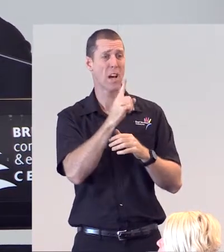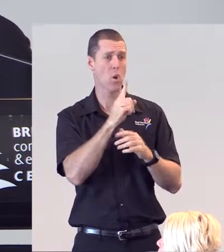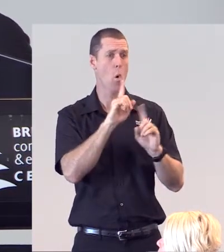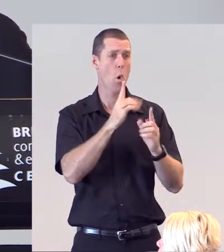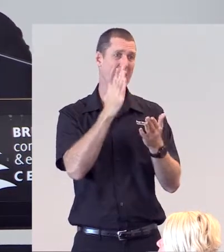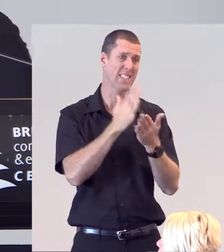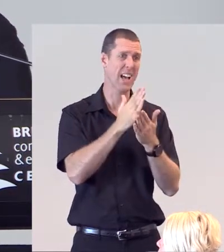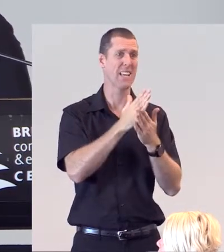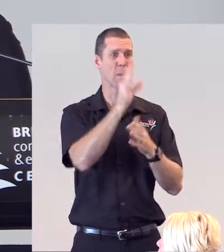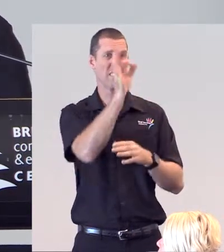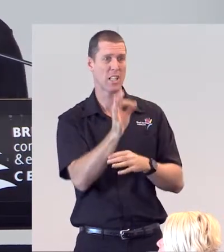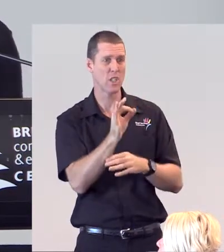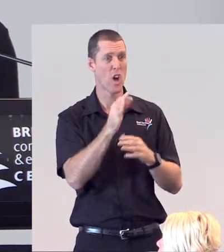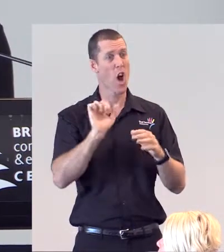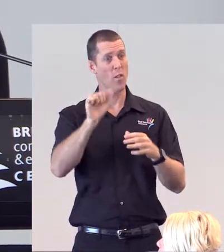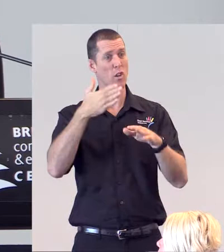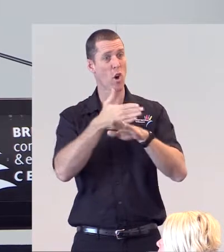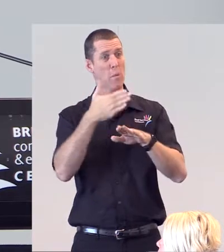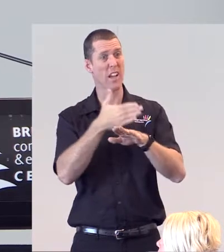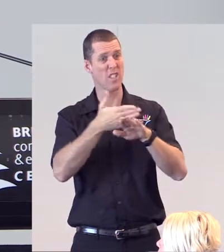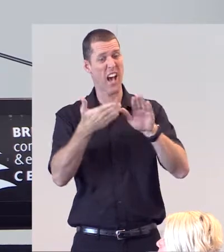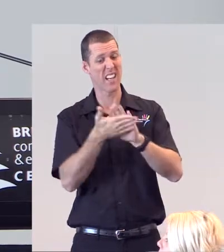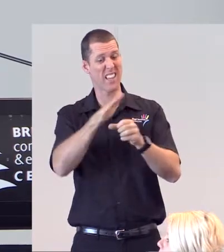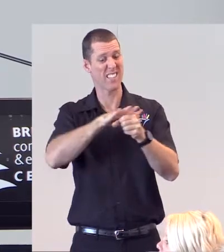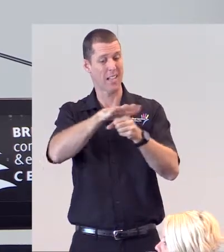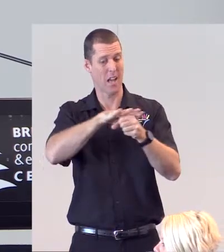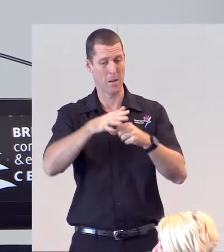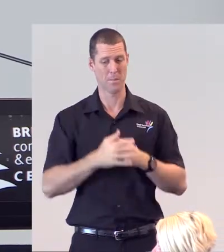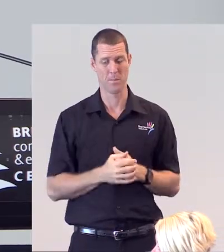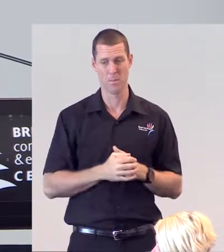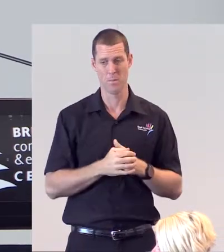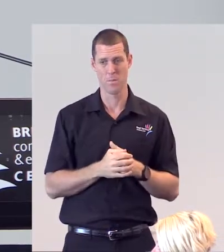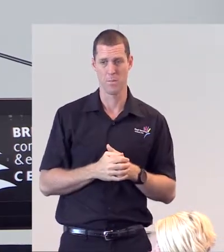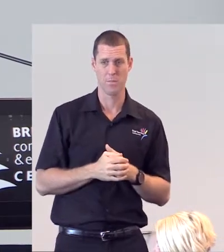proportion of those occupations are actually sitting within a sector.